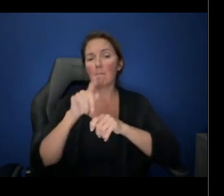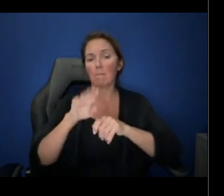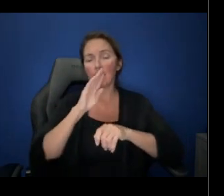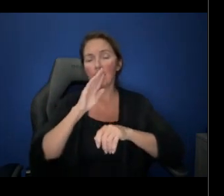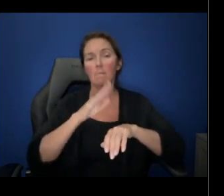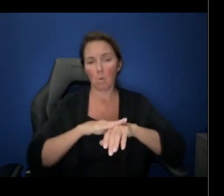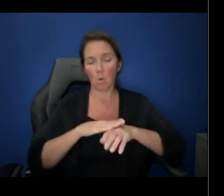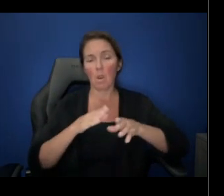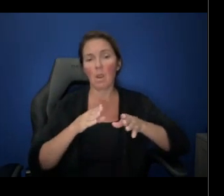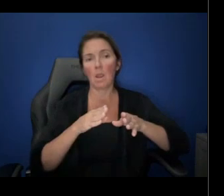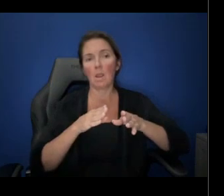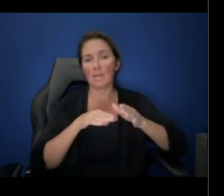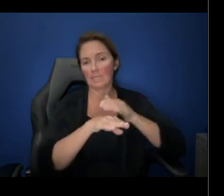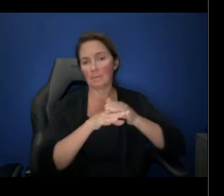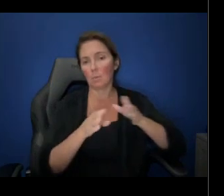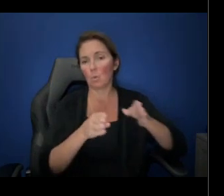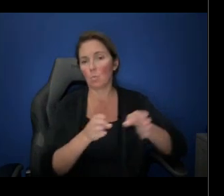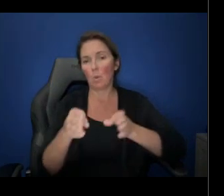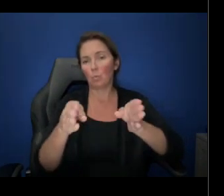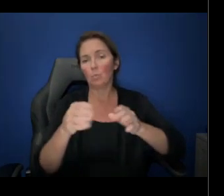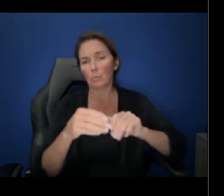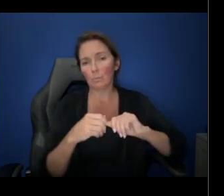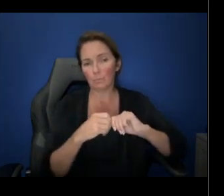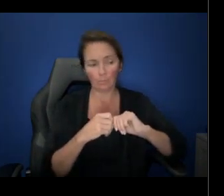an accessible route.